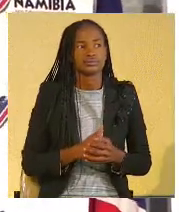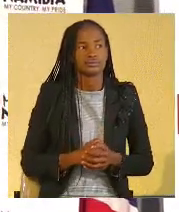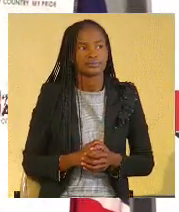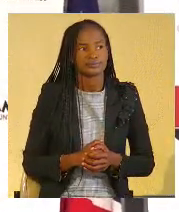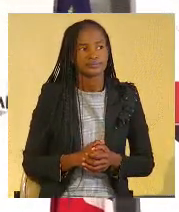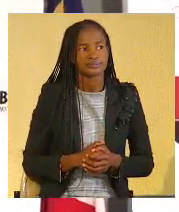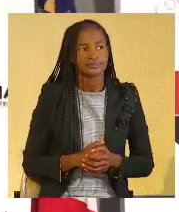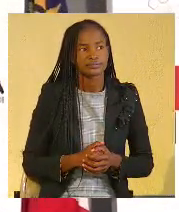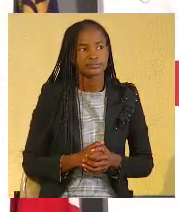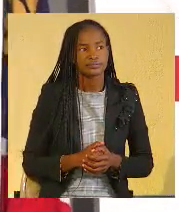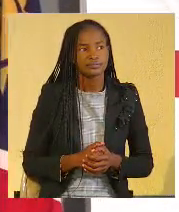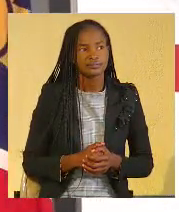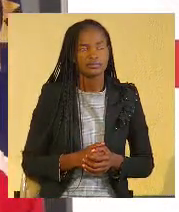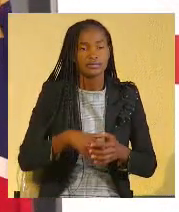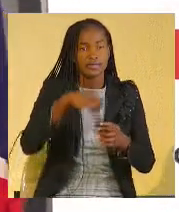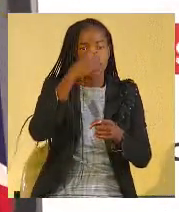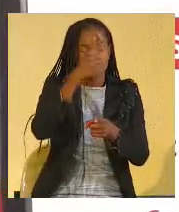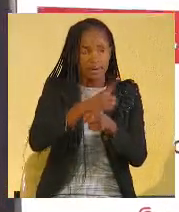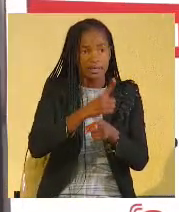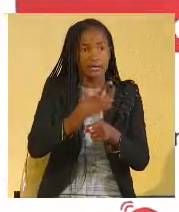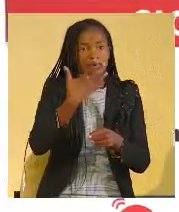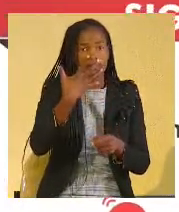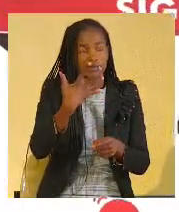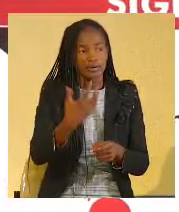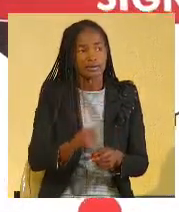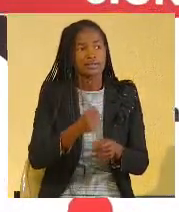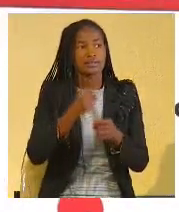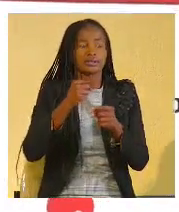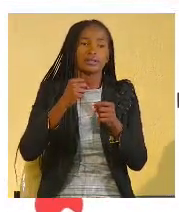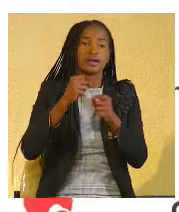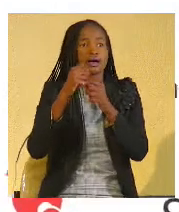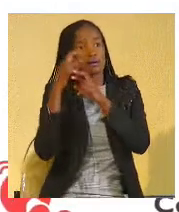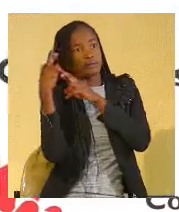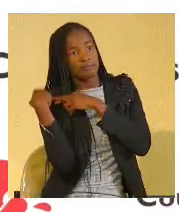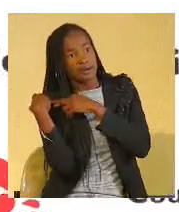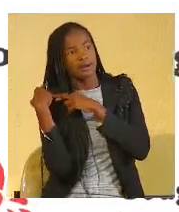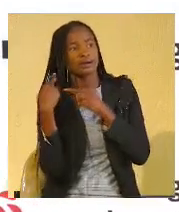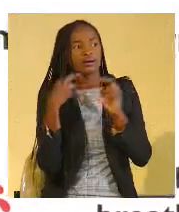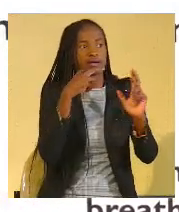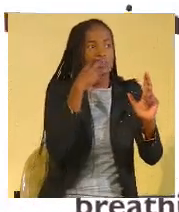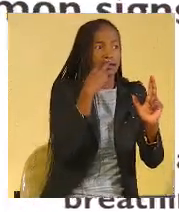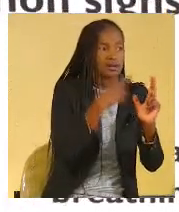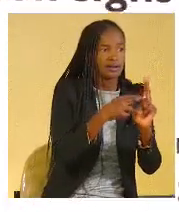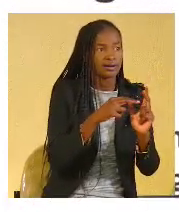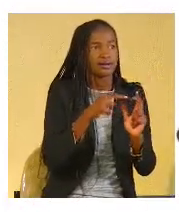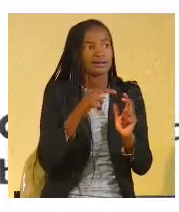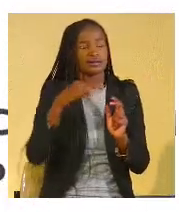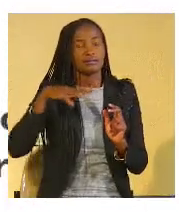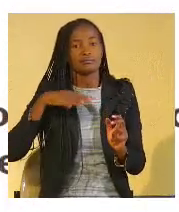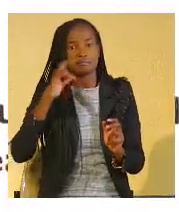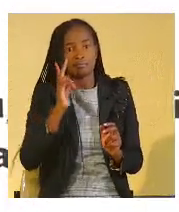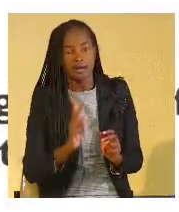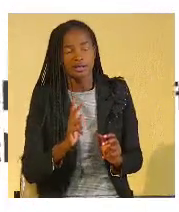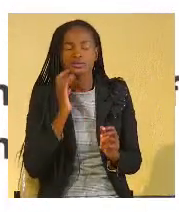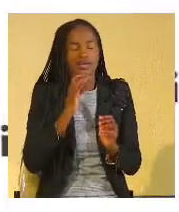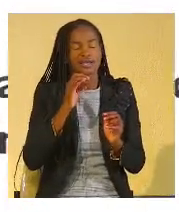has obligation and responsibility towards all parties, both employers and employees. That's why you have that